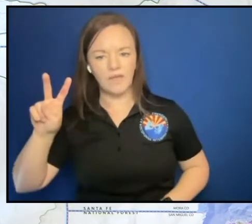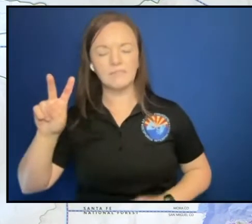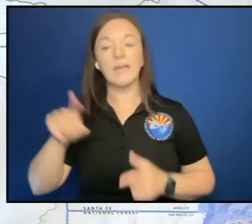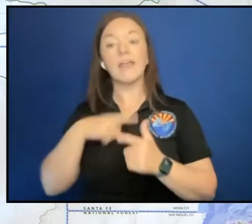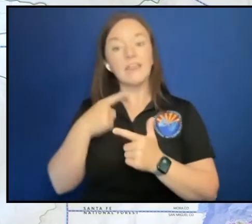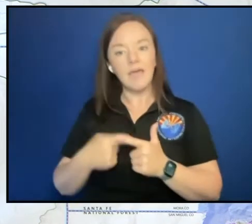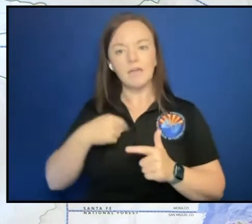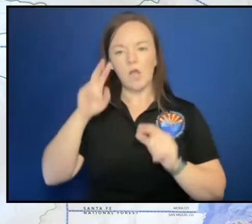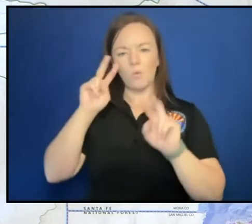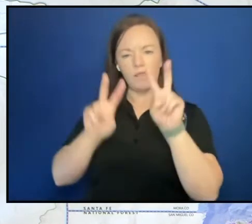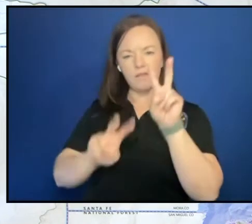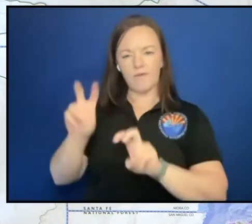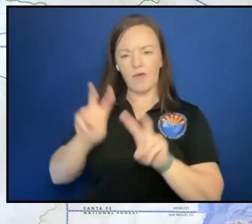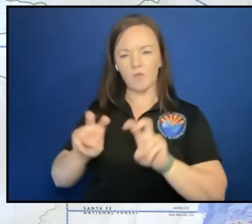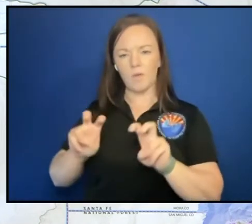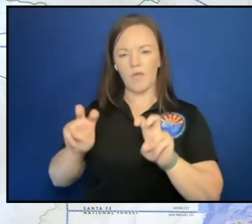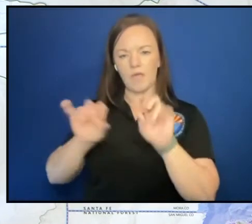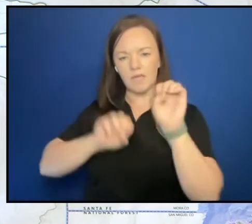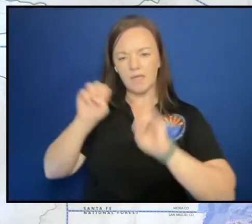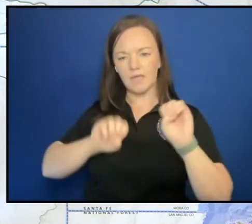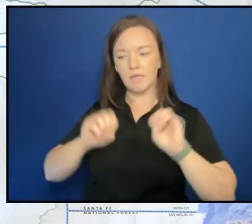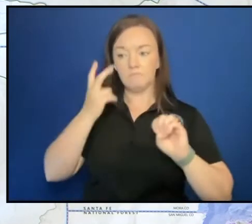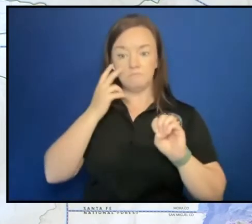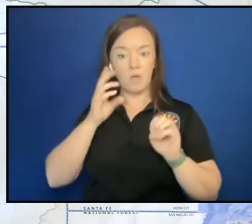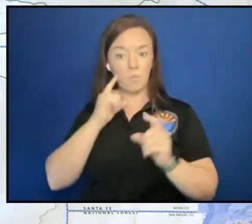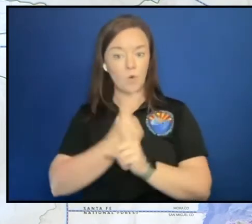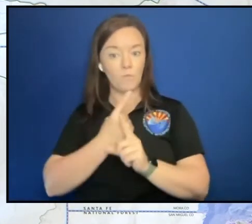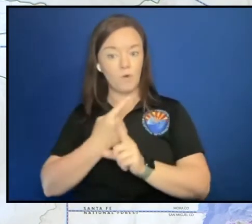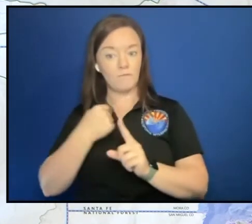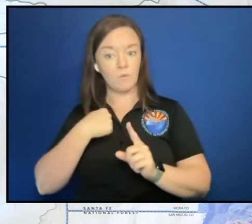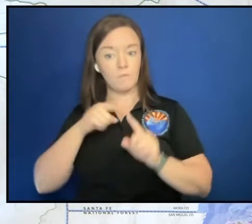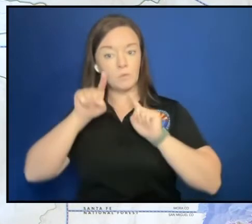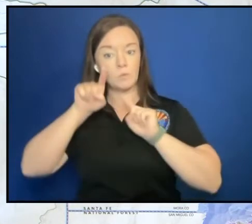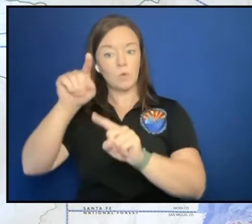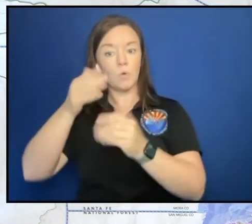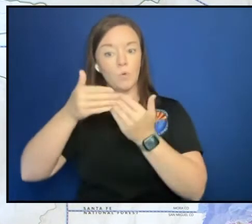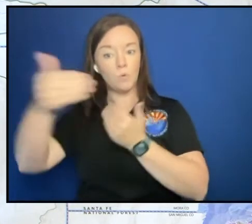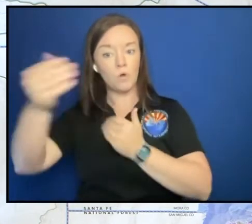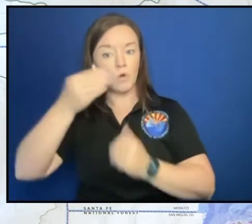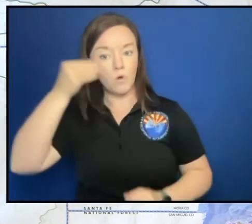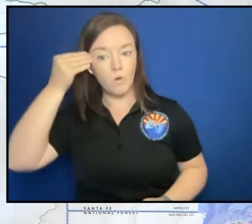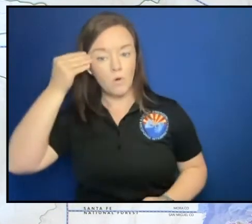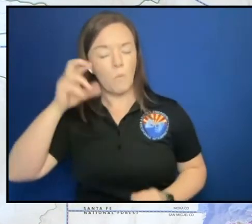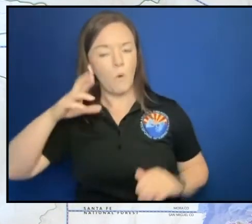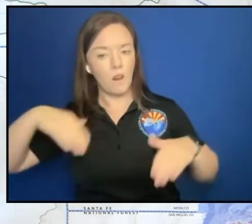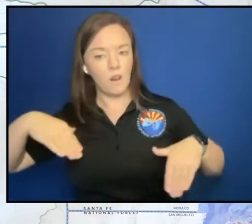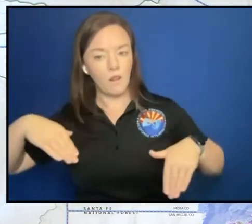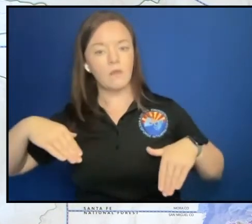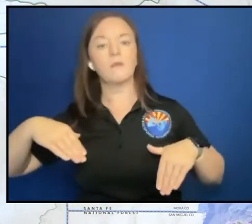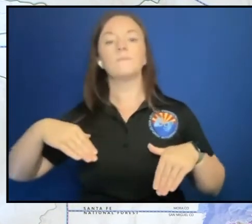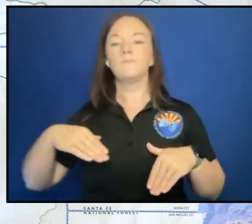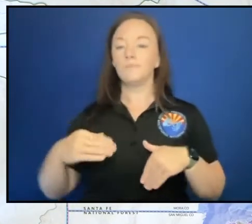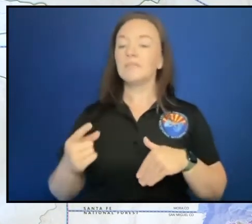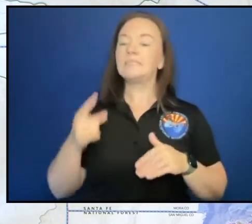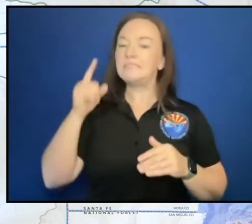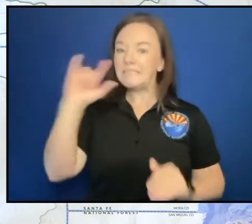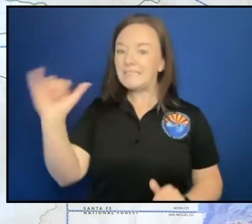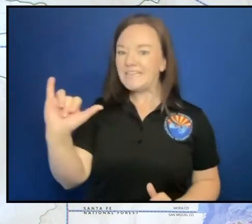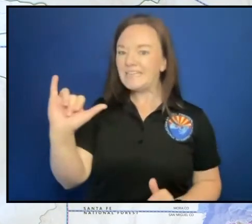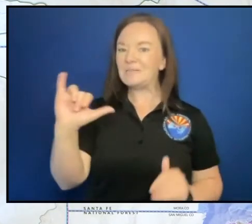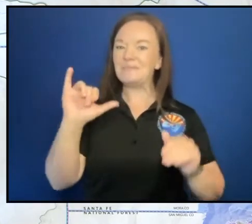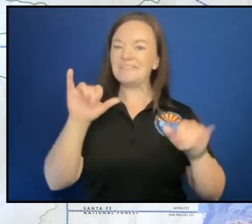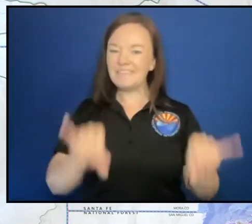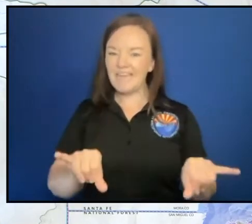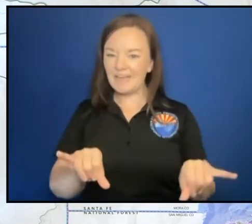the way home. So those sound almost the same, but one creates a default position where going